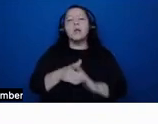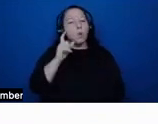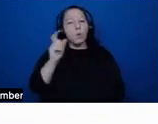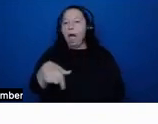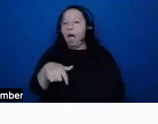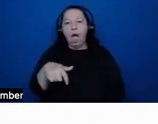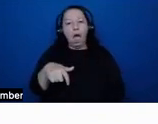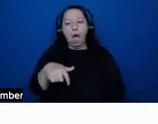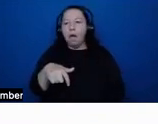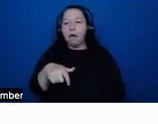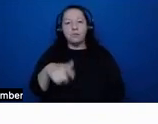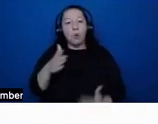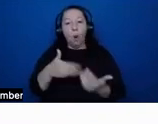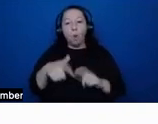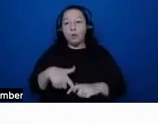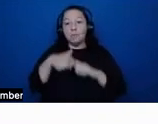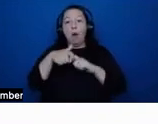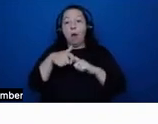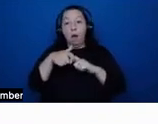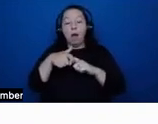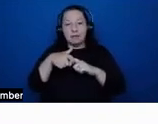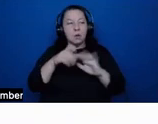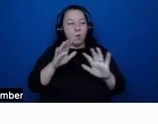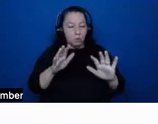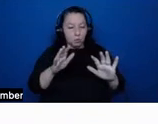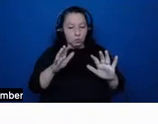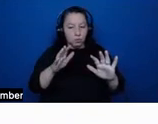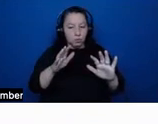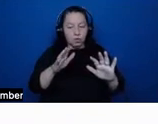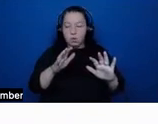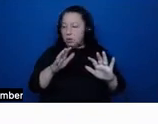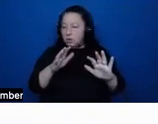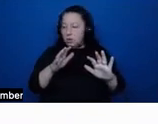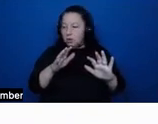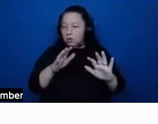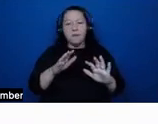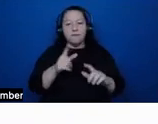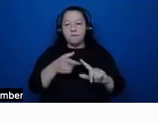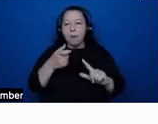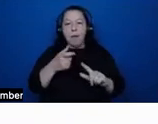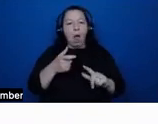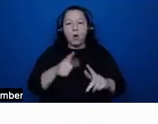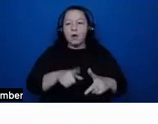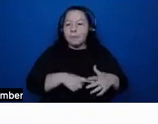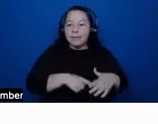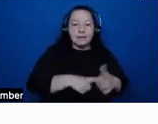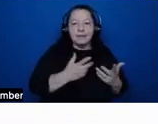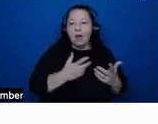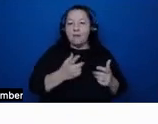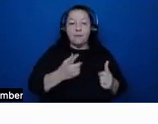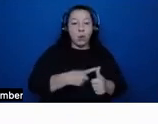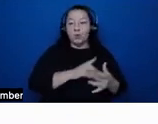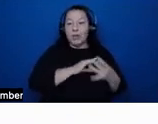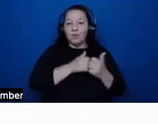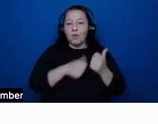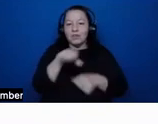a pause almost and thinking about how are we from the bare minimum being in a relationship with each other, and how are we talking with each other? What are we sharing